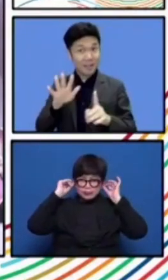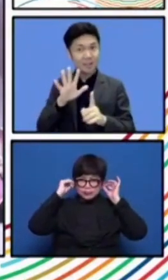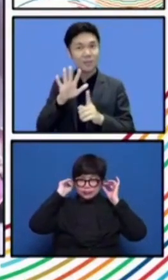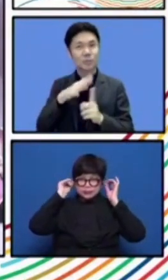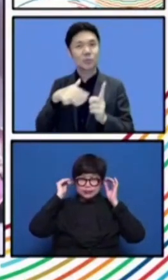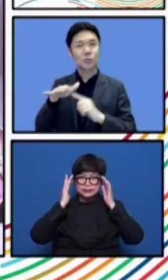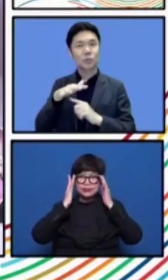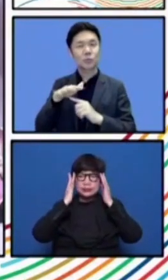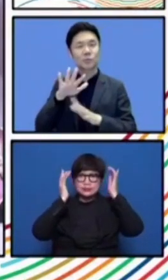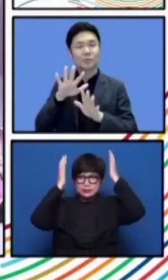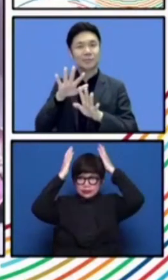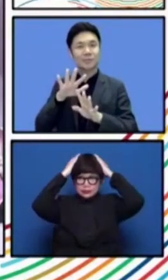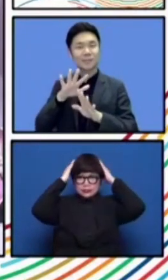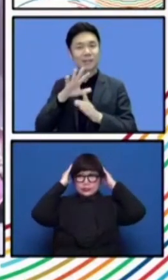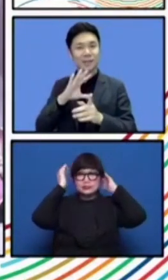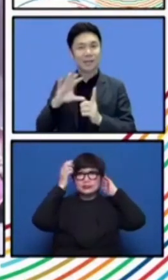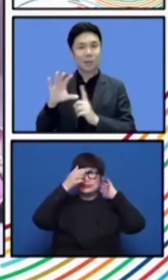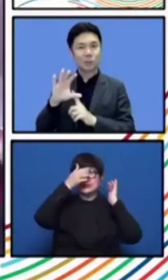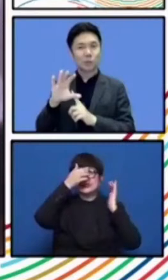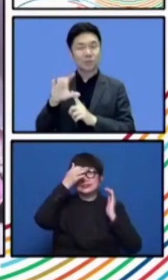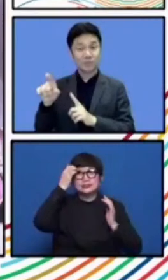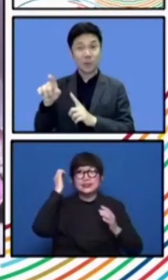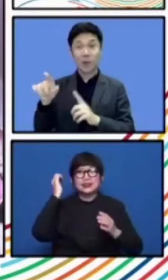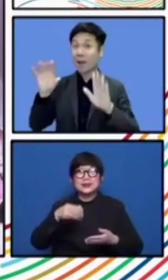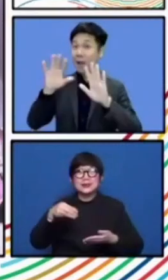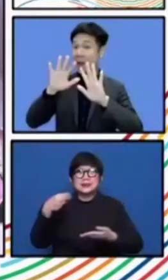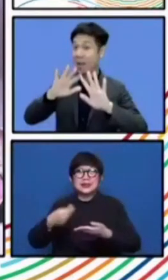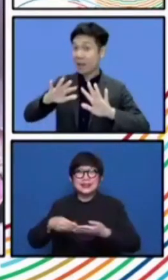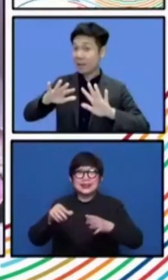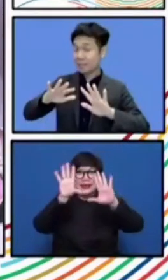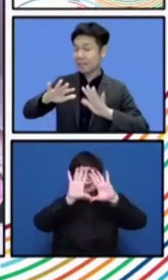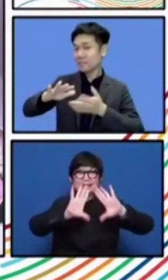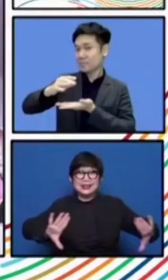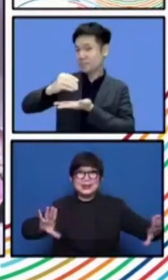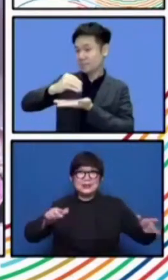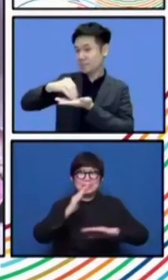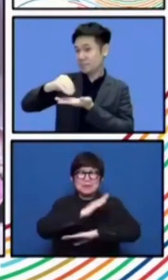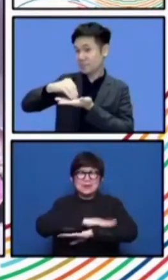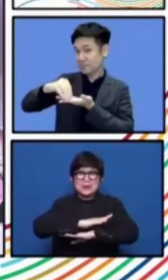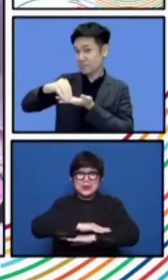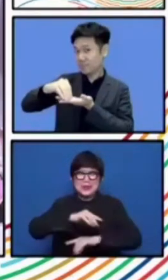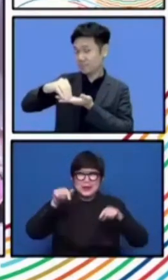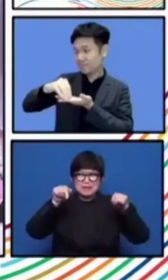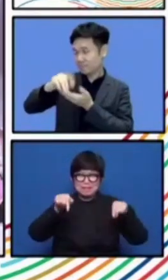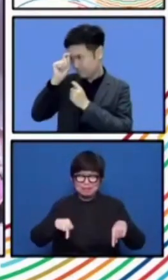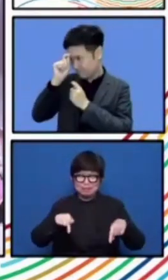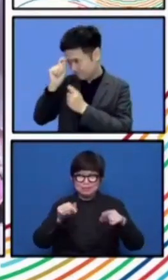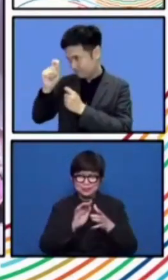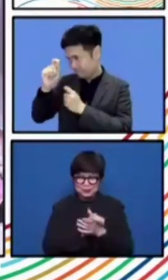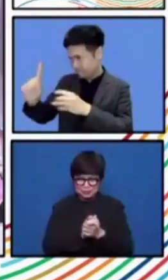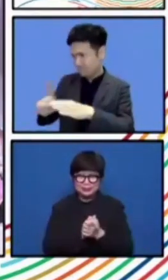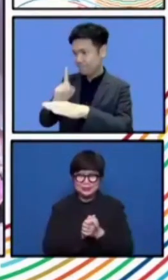Asian Secretariat to moderate the panel discussion under this round table